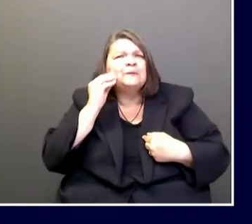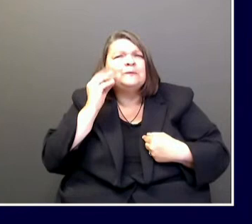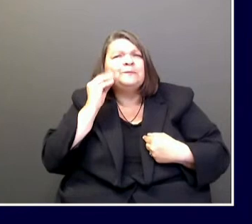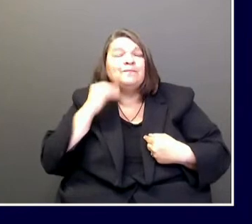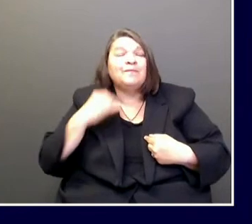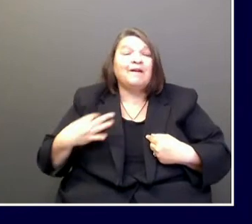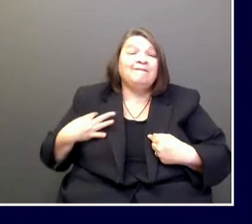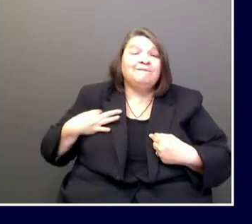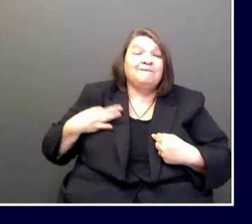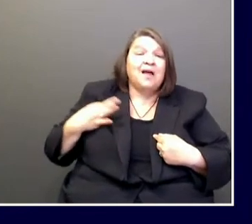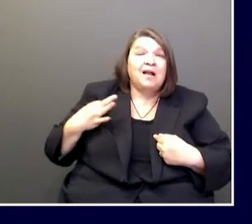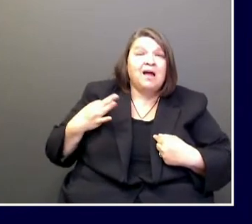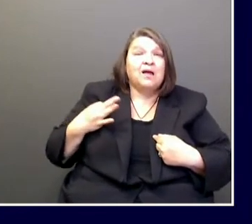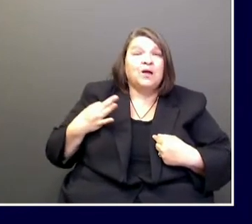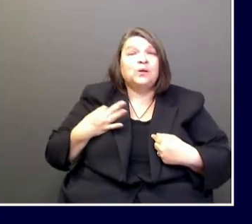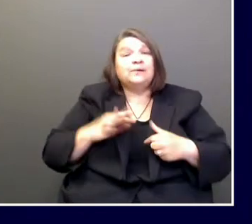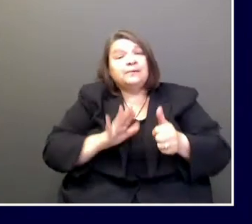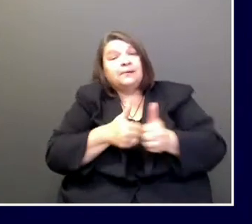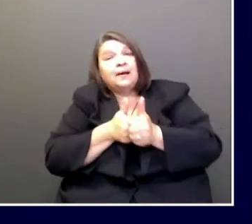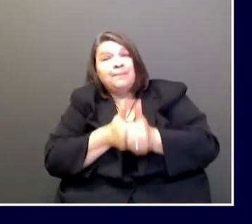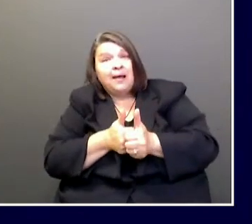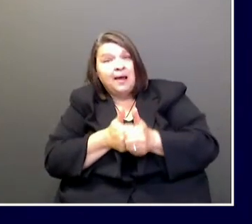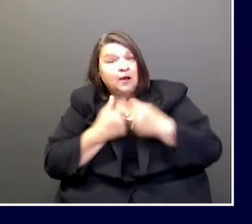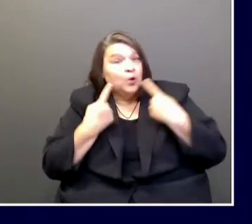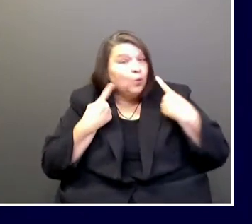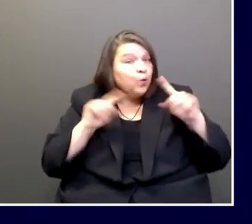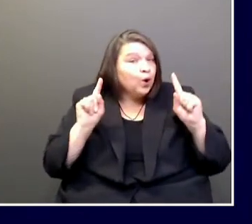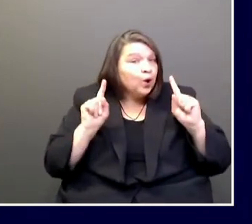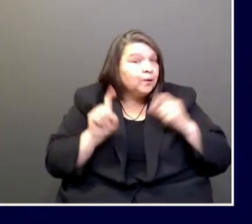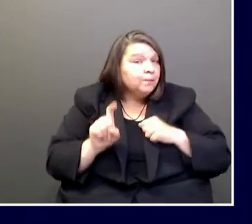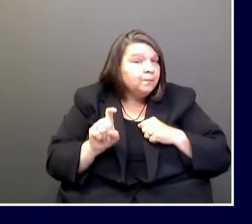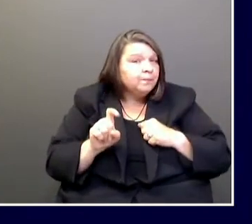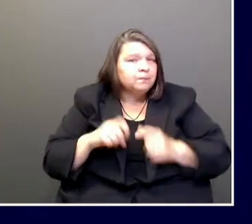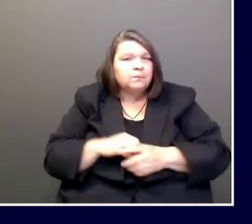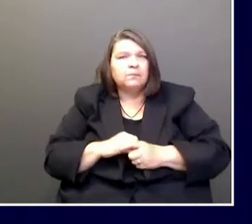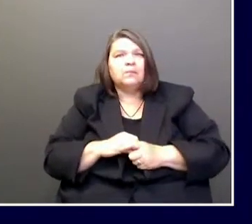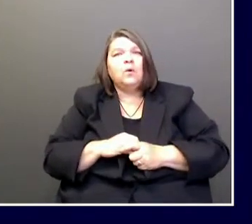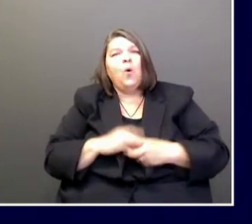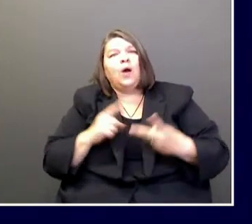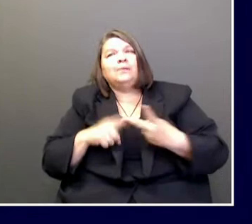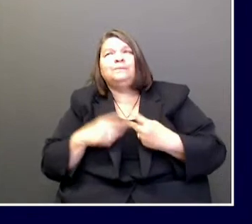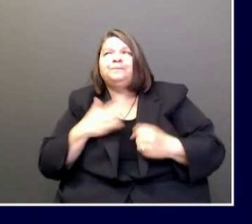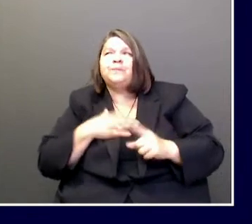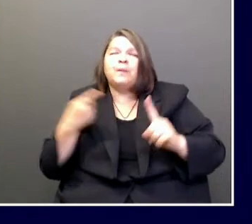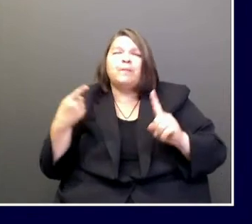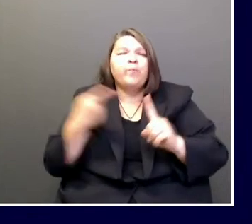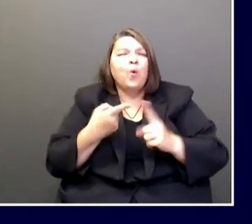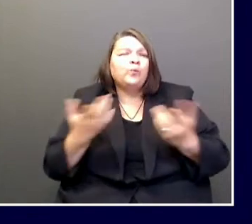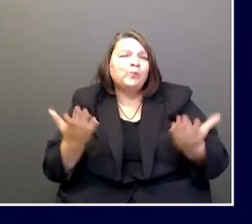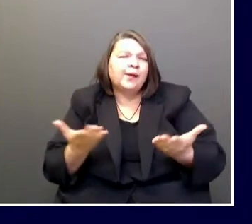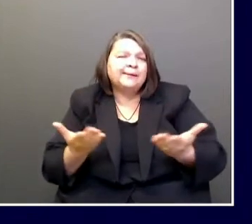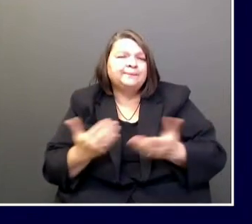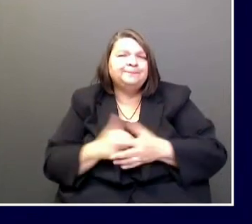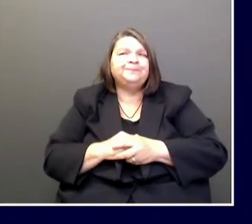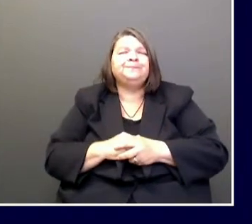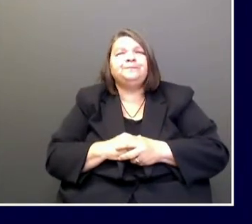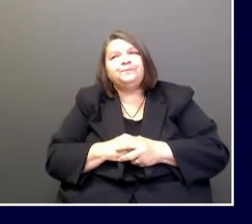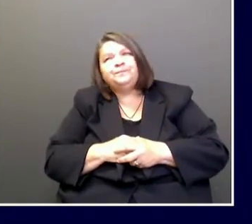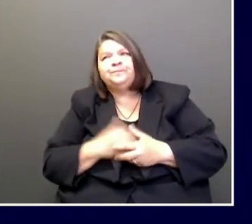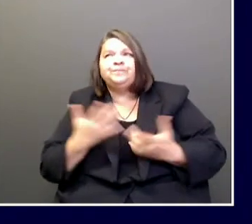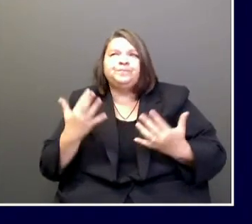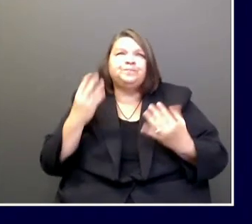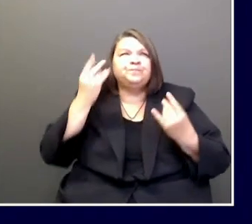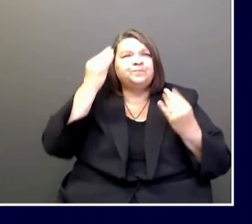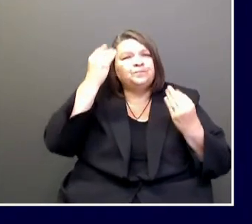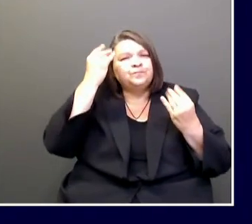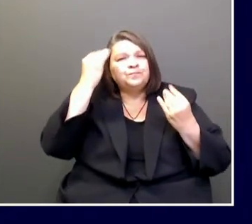transmission as we've now seen it rise? I guess meaning, also like what is the threshold to evolve something